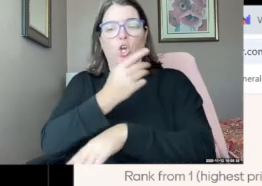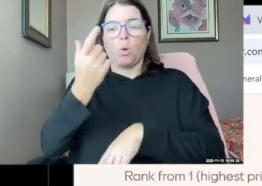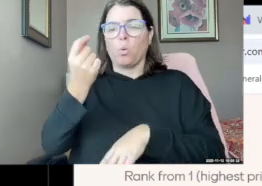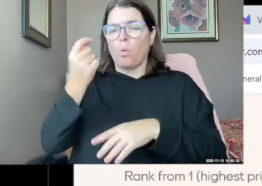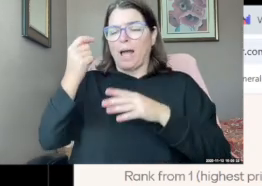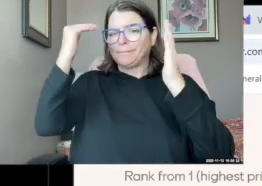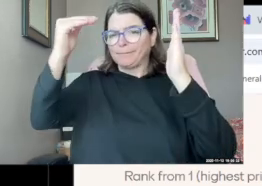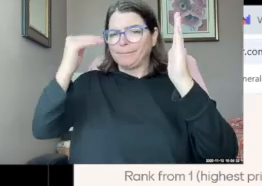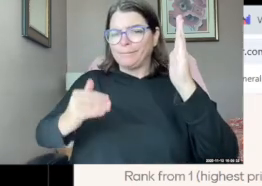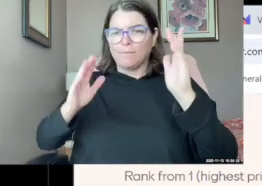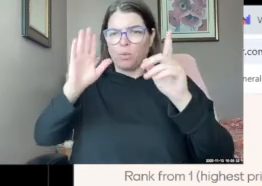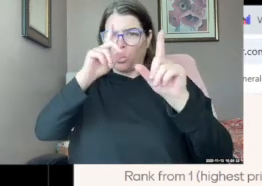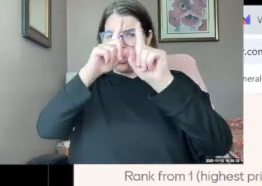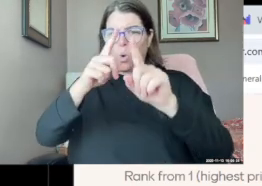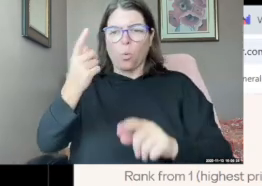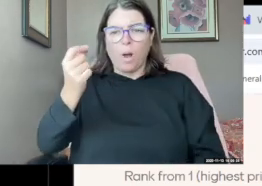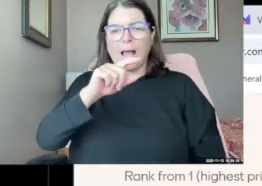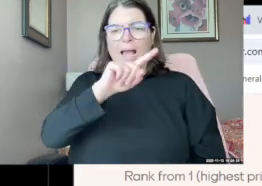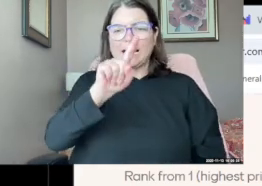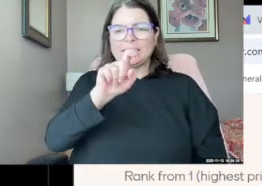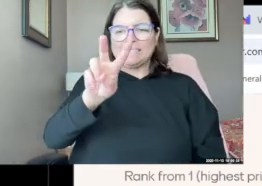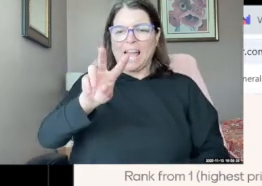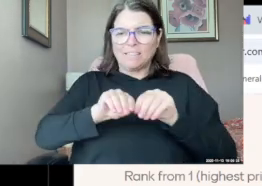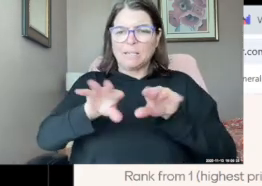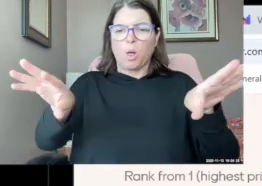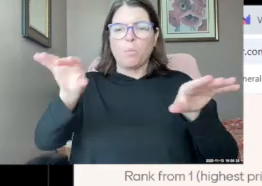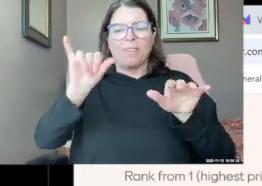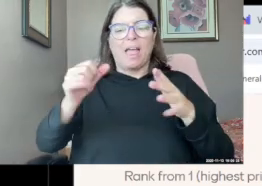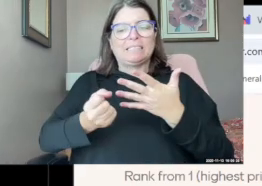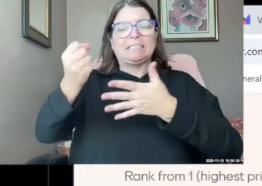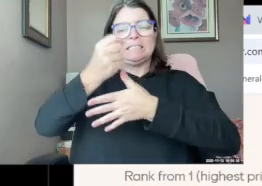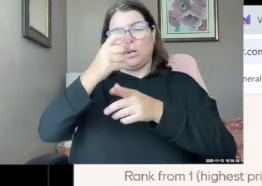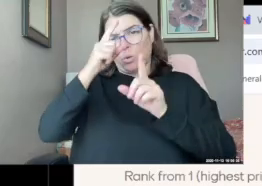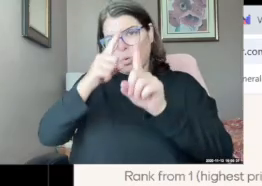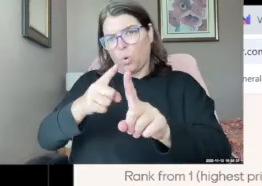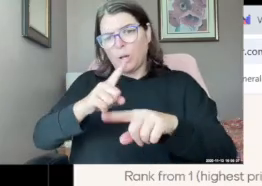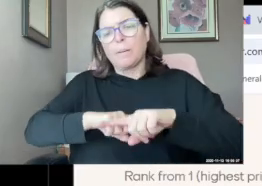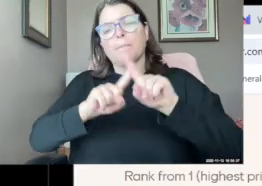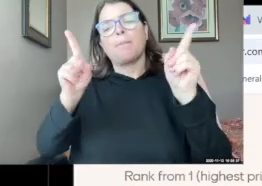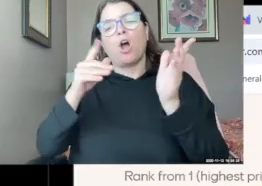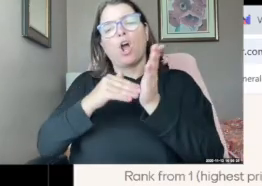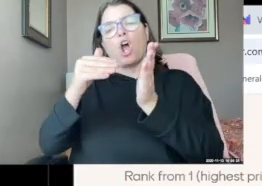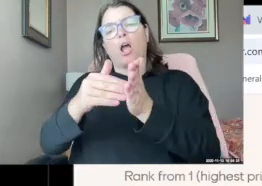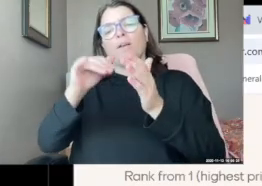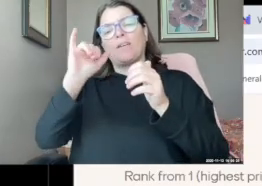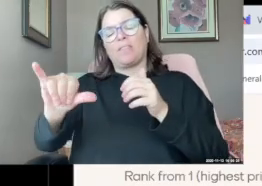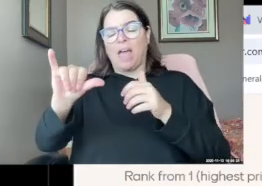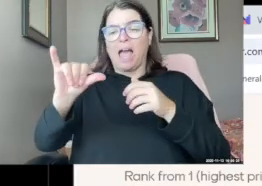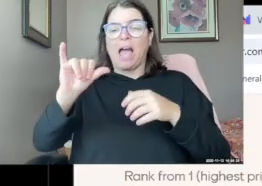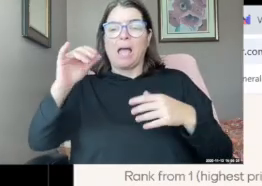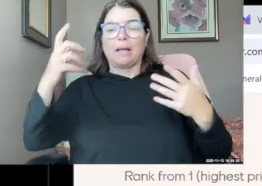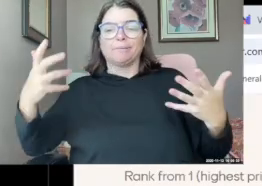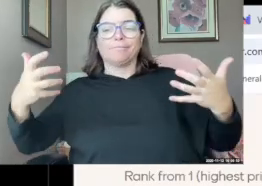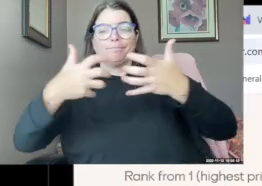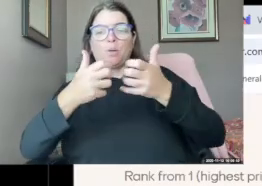And we presented earlier really what the layout of the goals are, which is, you know, ZEV deployment is a significant